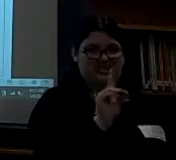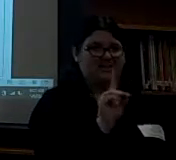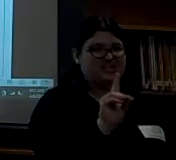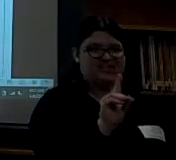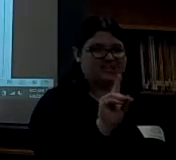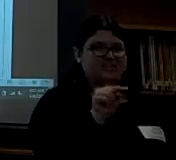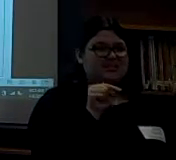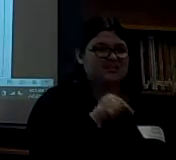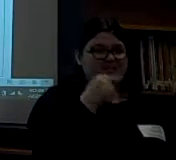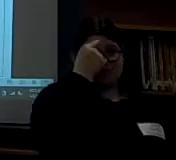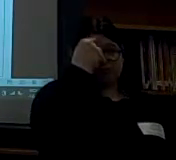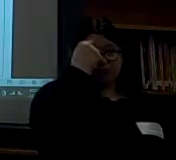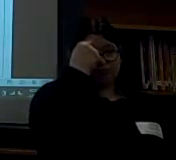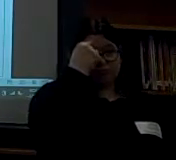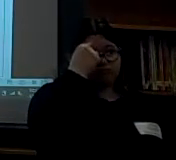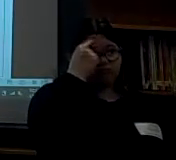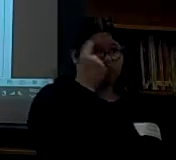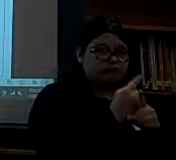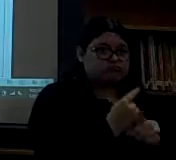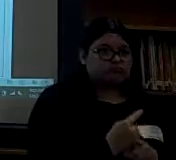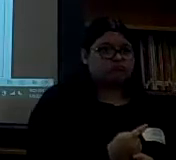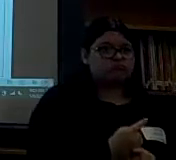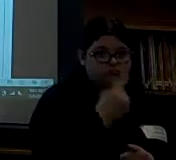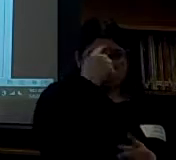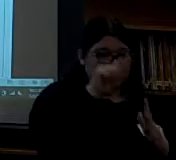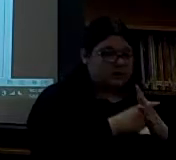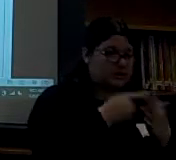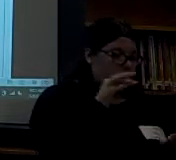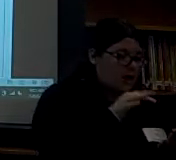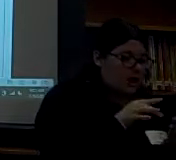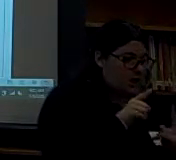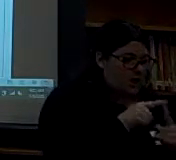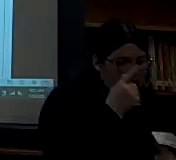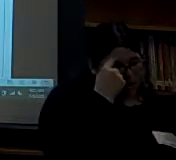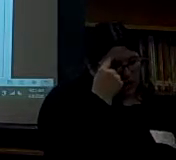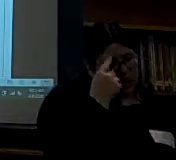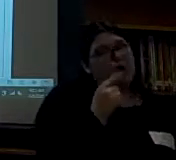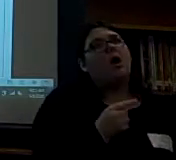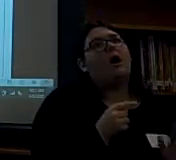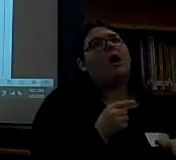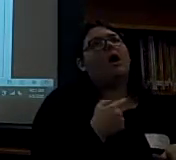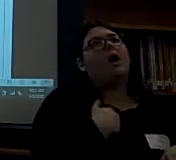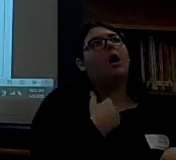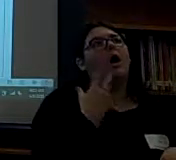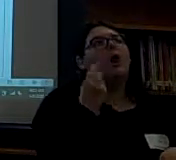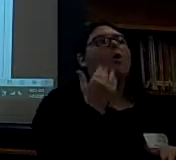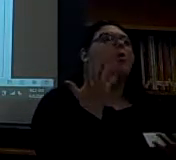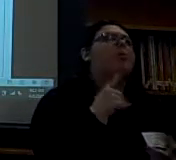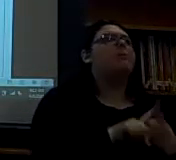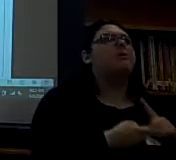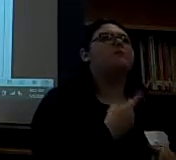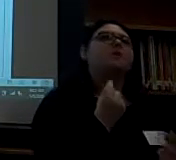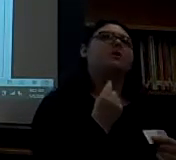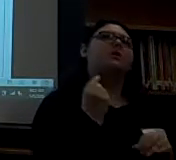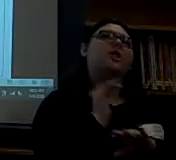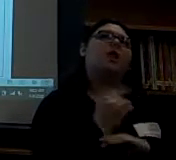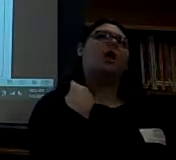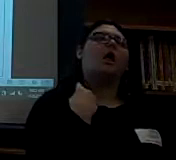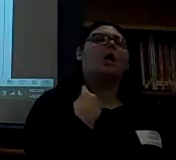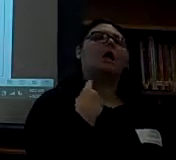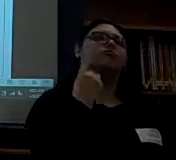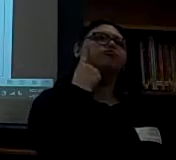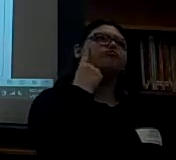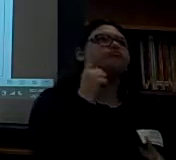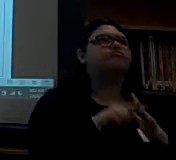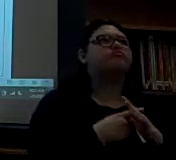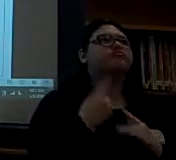is a neurotypical brain that they start to study, and then they're thinking, oh, you know what? I wonder what my friends did last night. And they